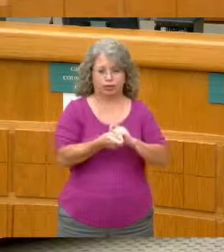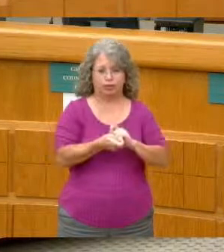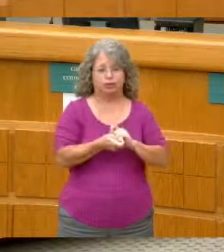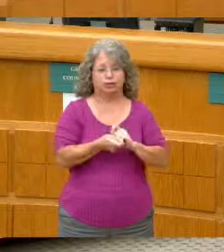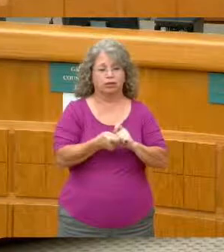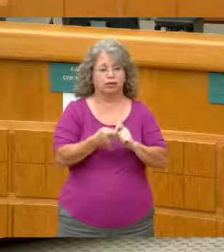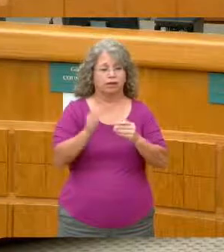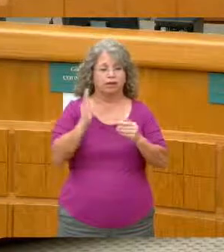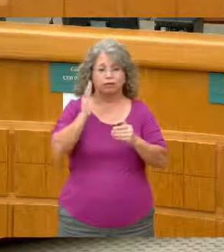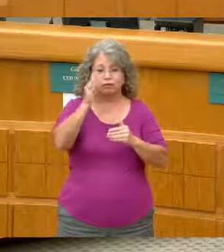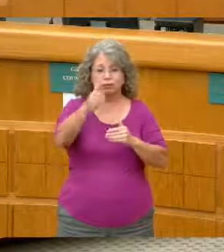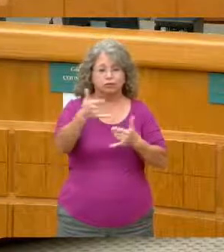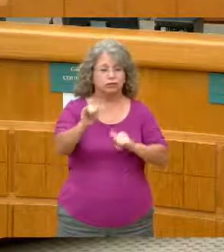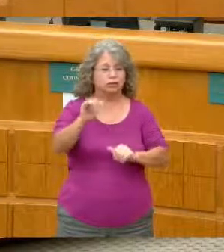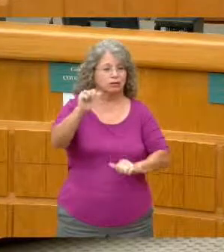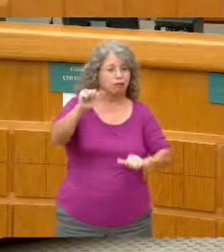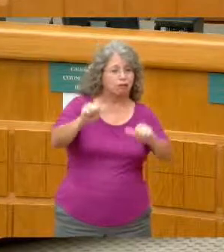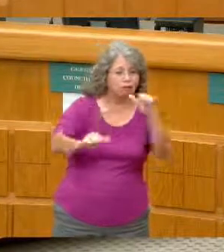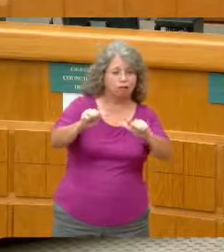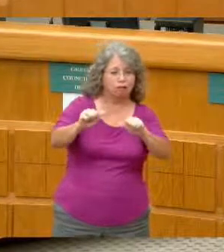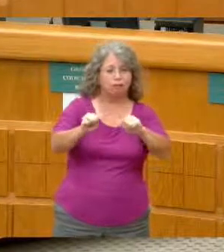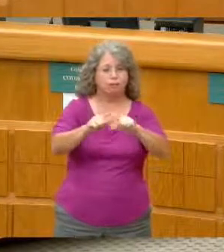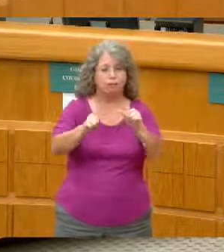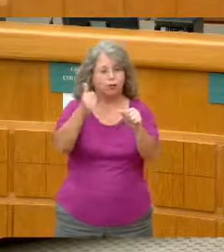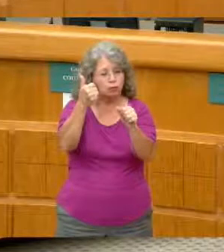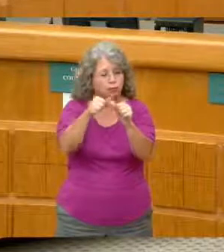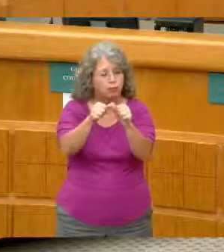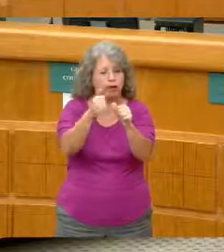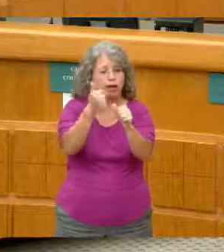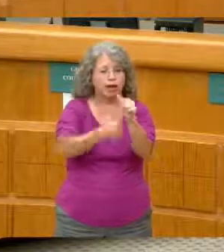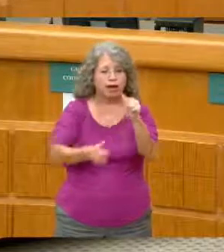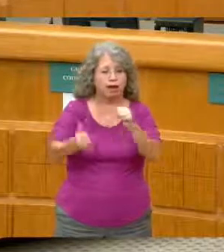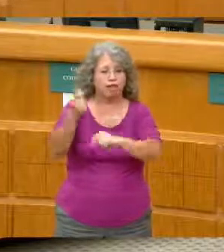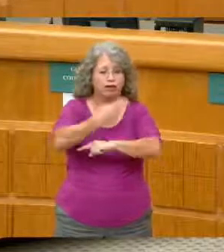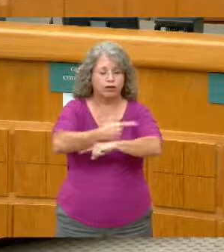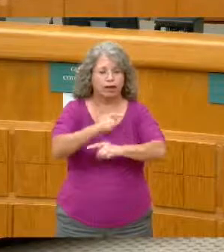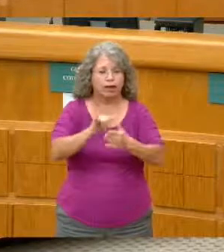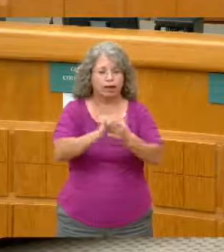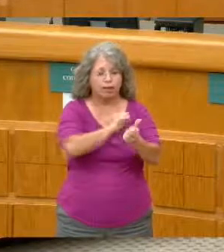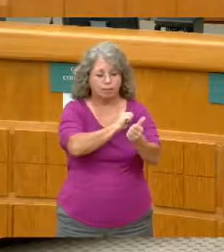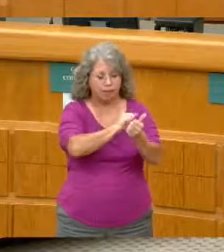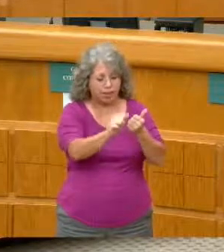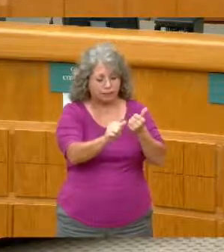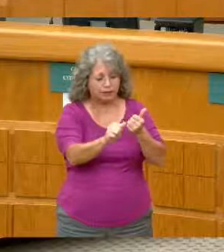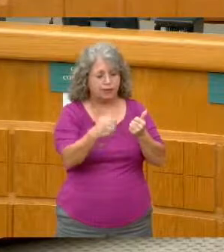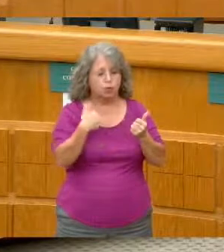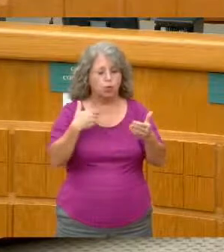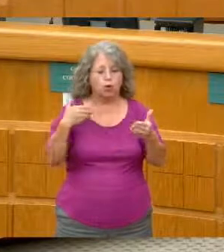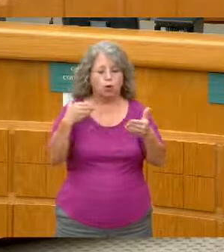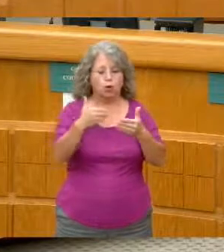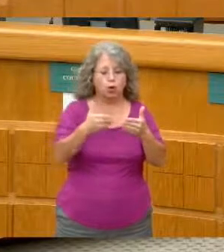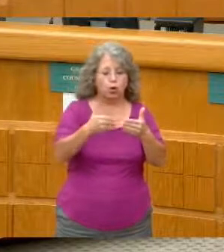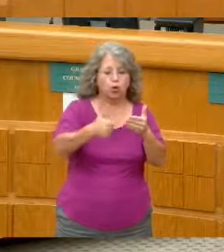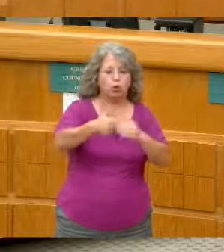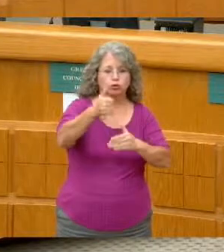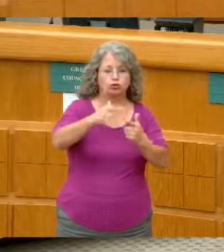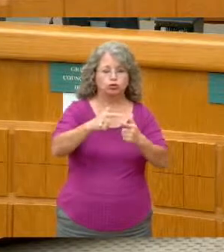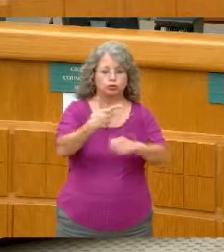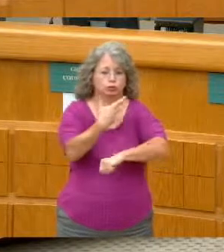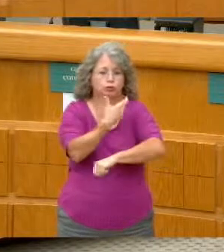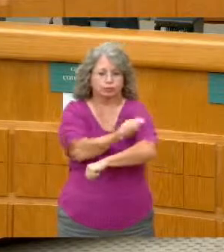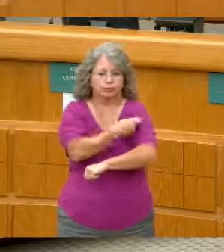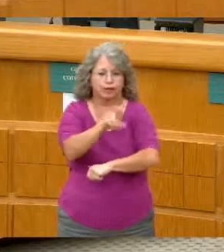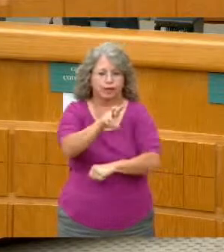The road ahead is still uncertain, but be mindful that every day that passes, we are nearer to having a vaccine and